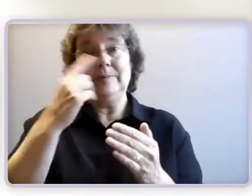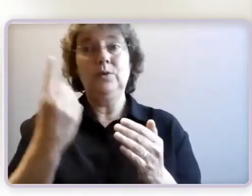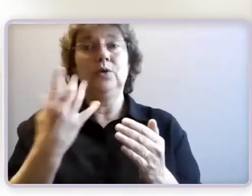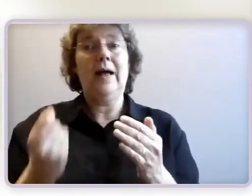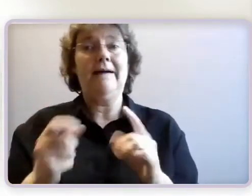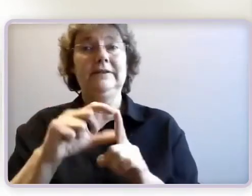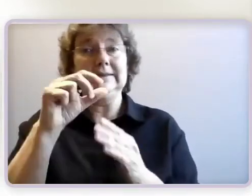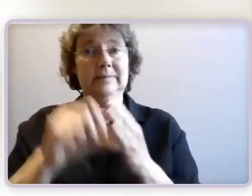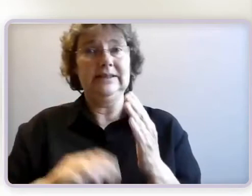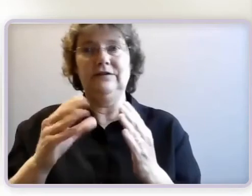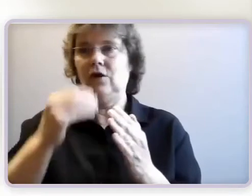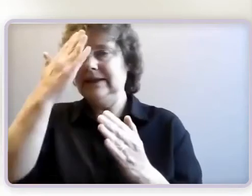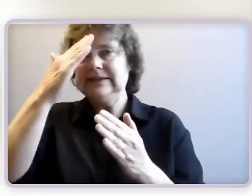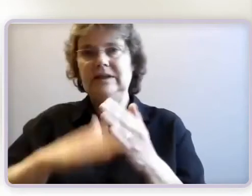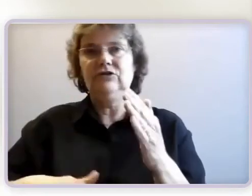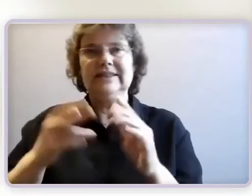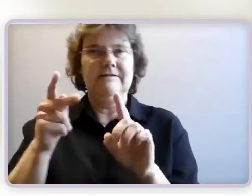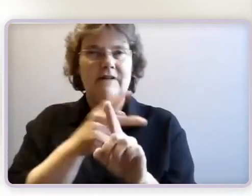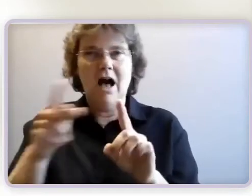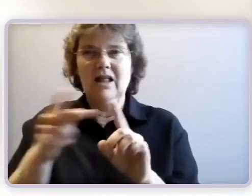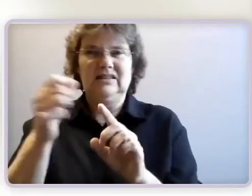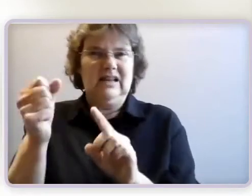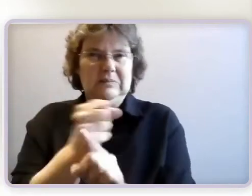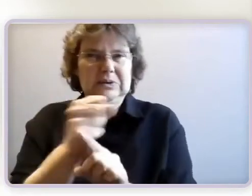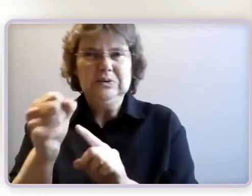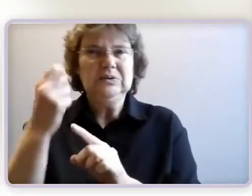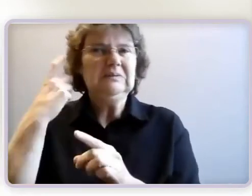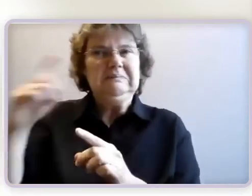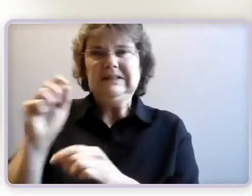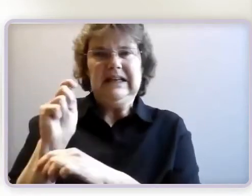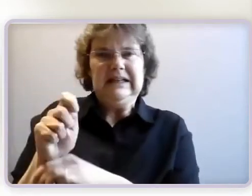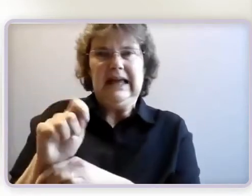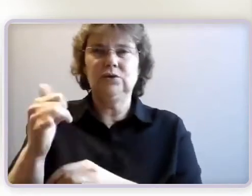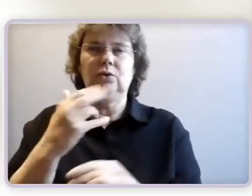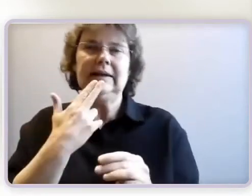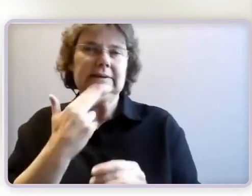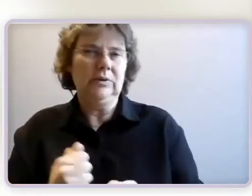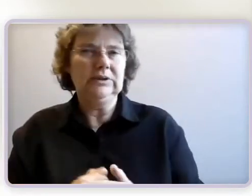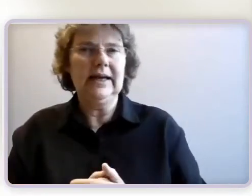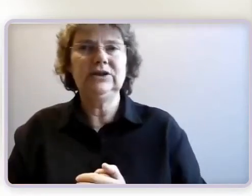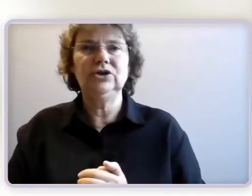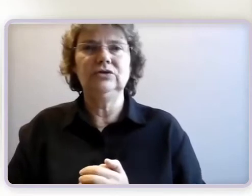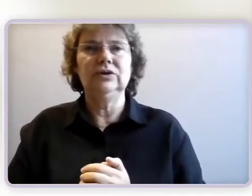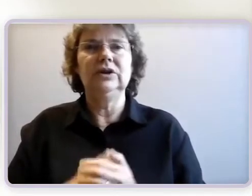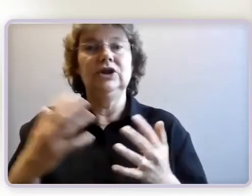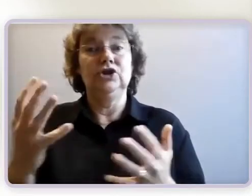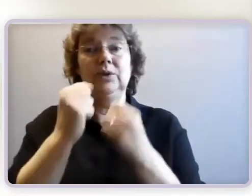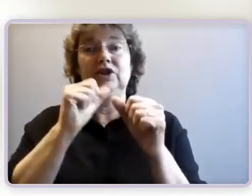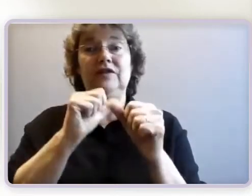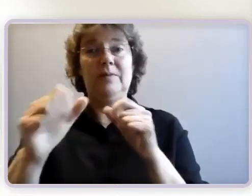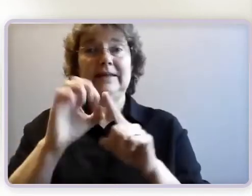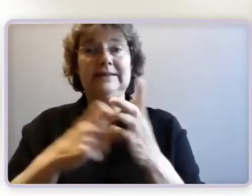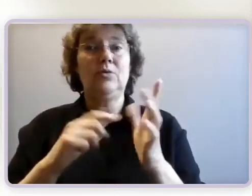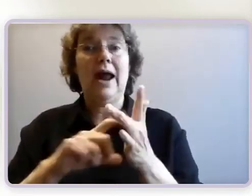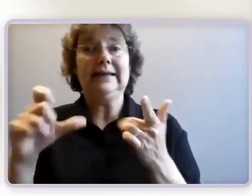experiencing violence, abuse, neglect or exploitation, to achieve best practice in reporting, investigating